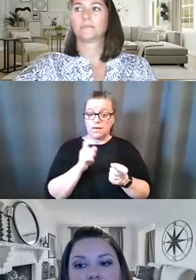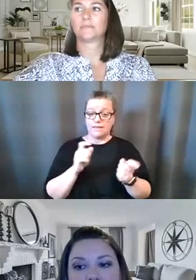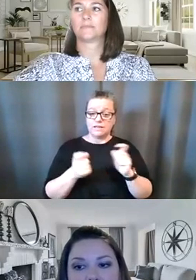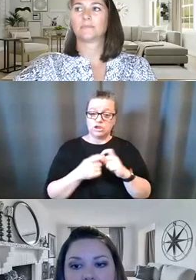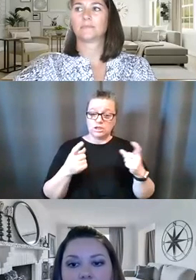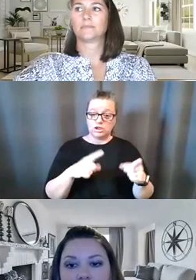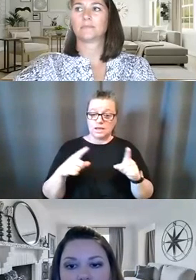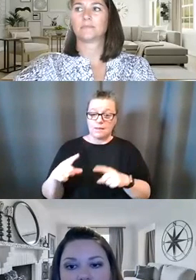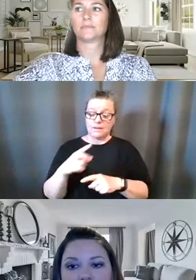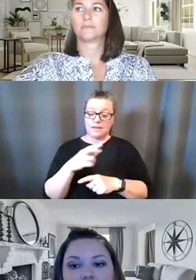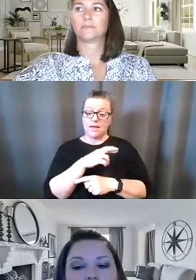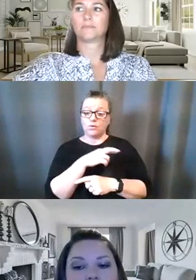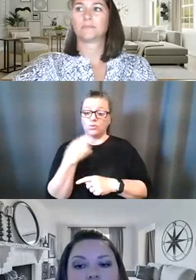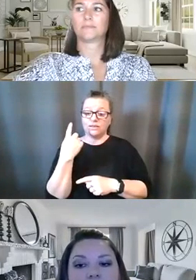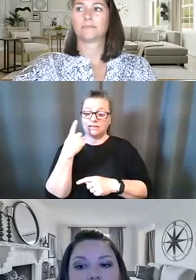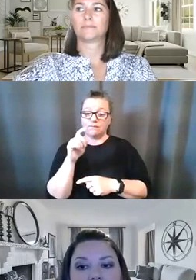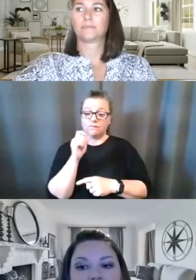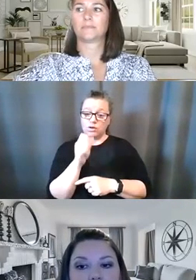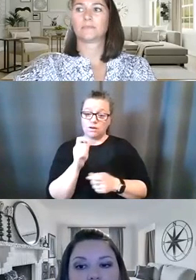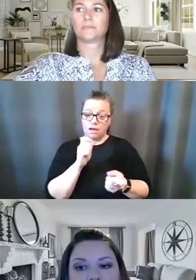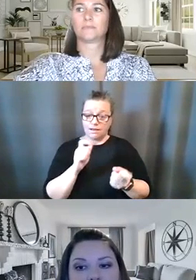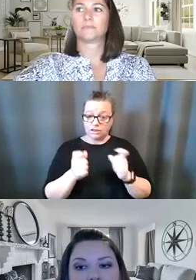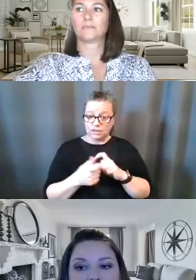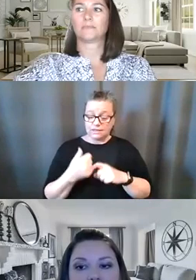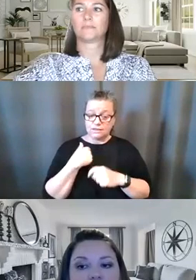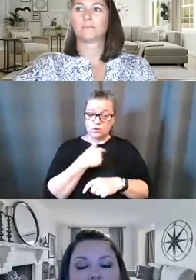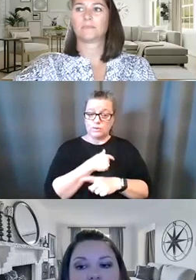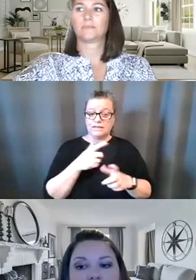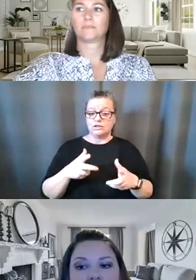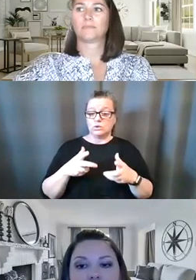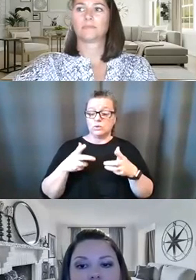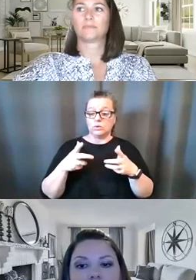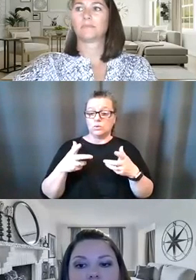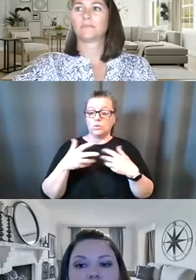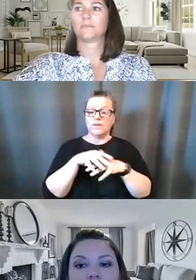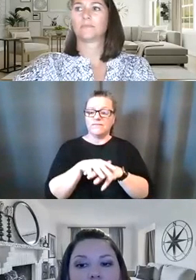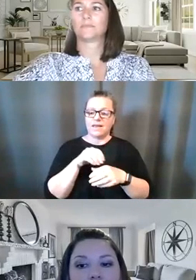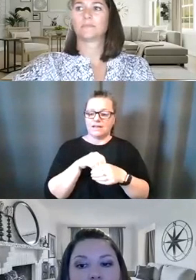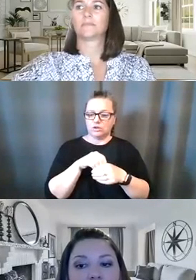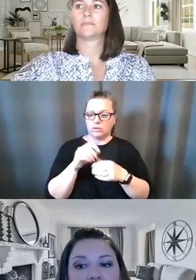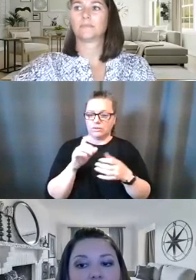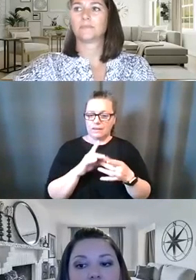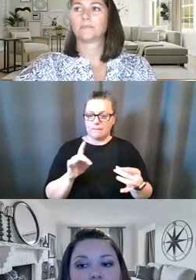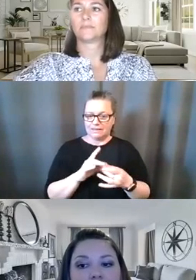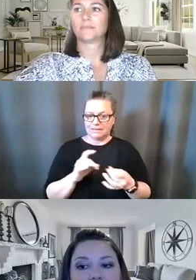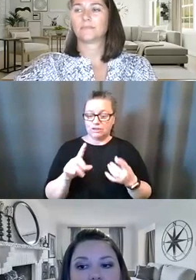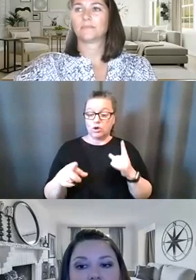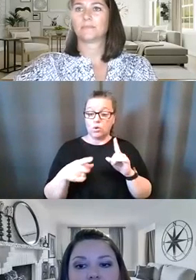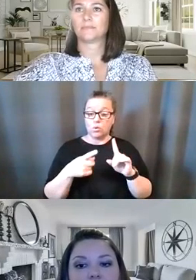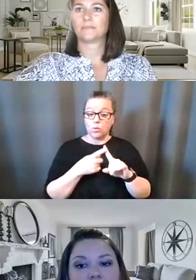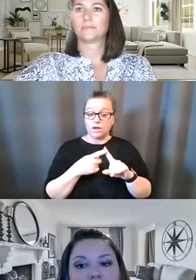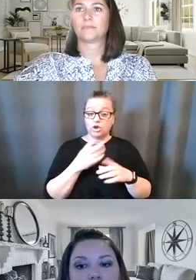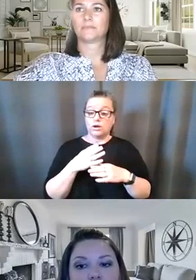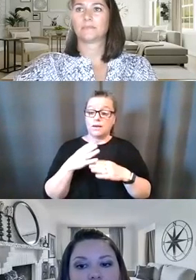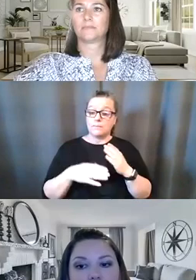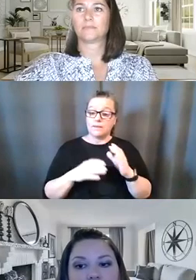happening, and the risk for not changing. So we need to weave that into the message. When you're completing the communication